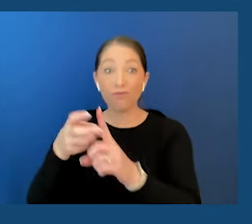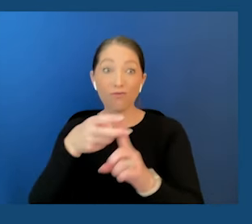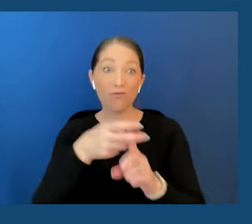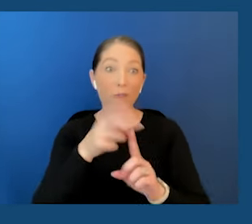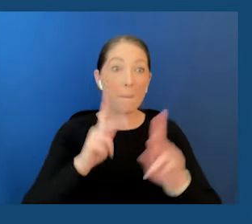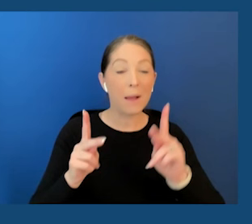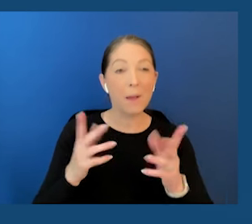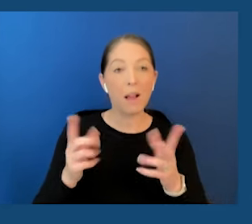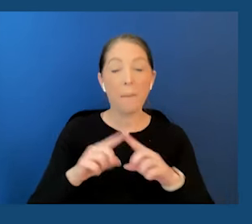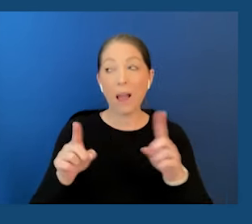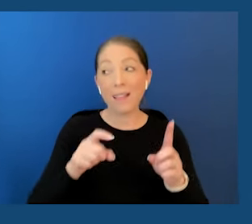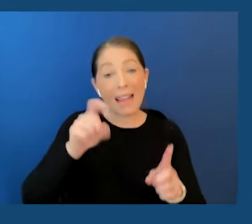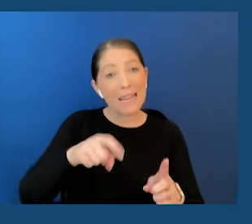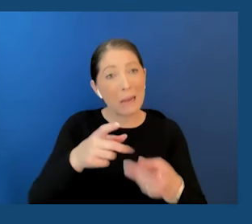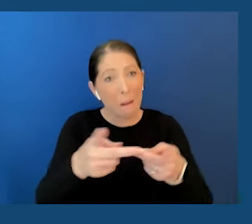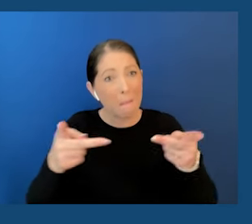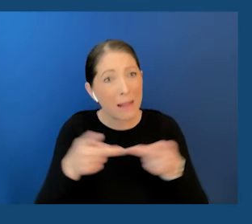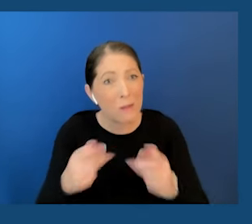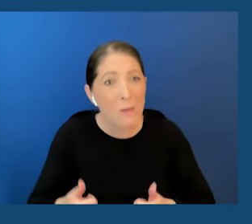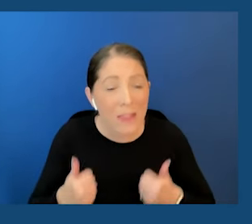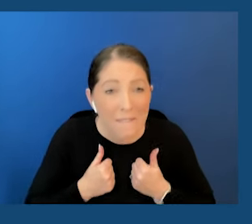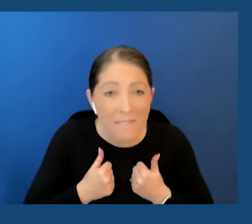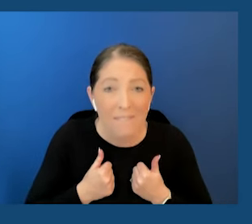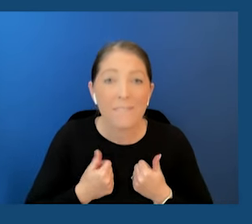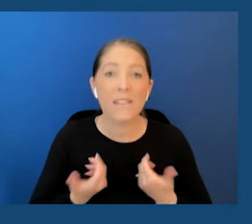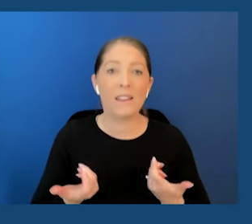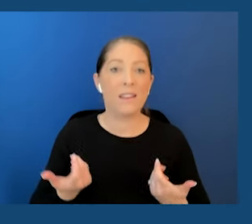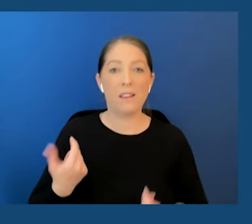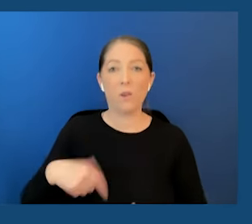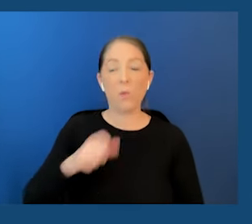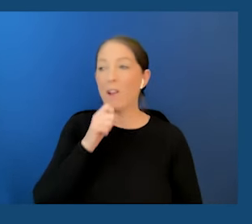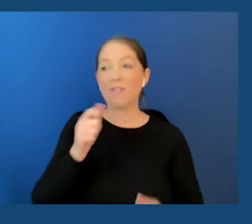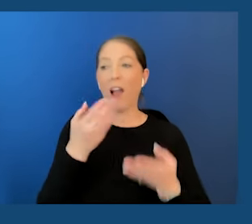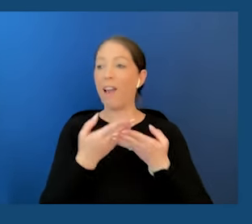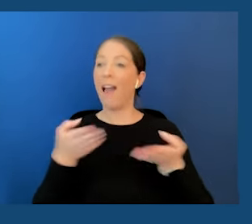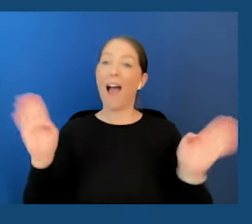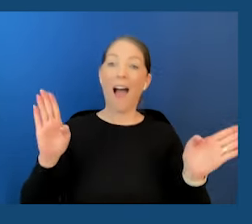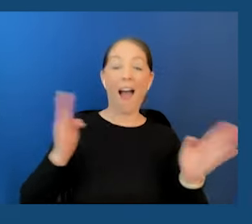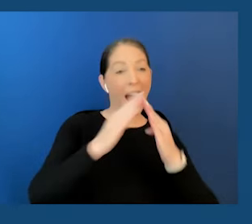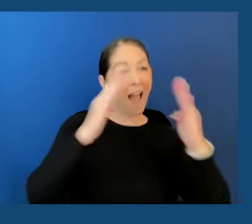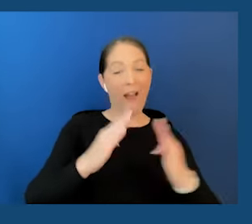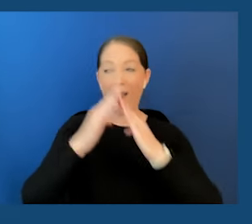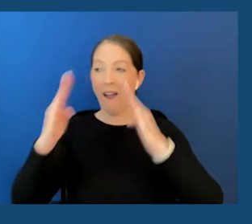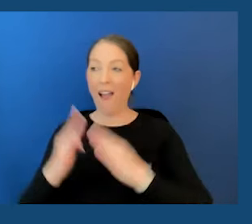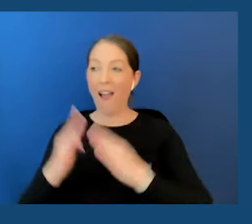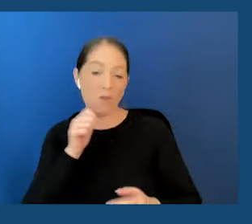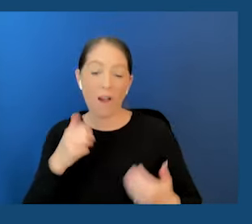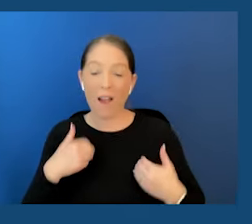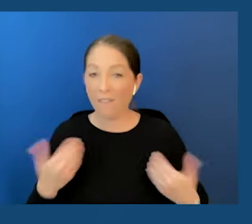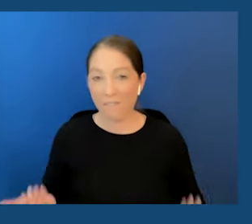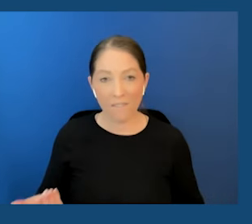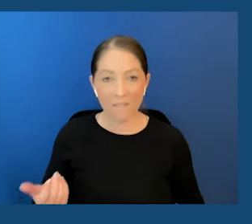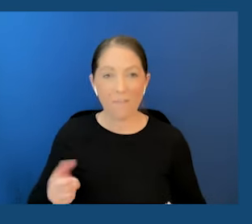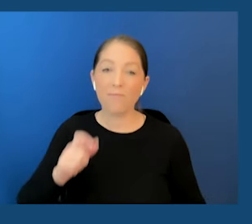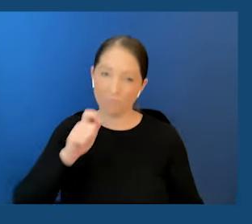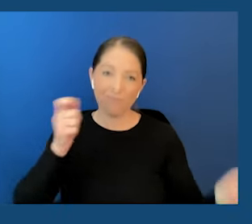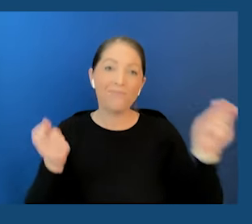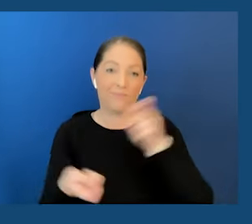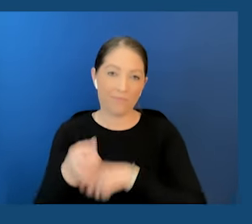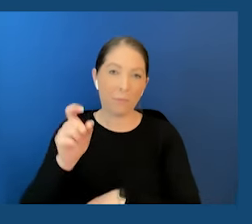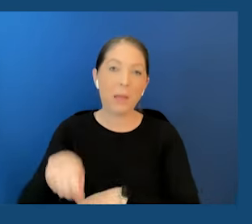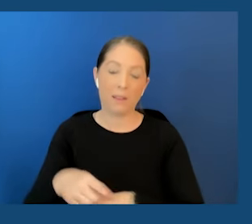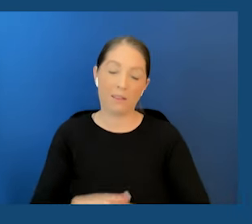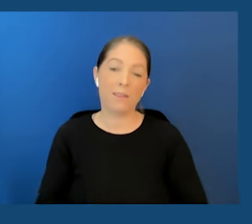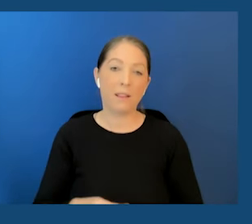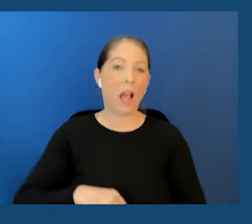place to live. And we've not been open for people. And I need to get that changed. And I'm really proud that we've stayed with